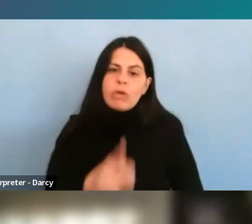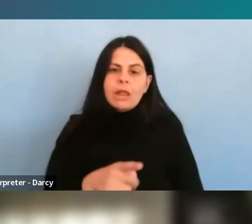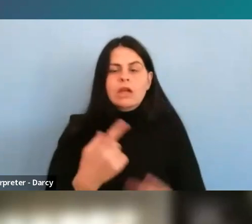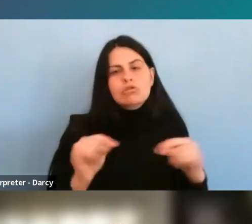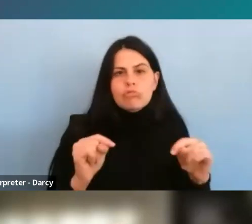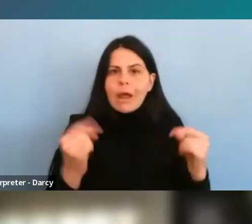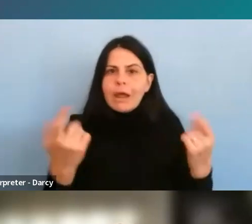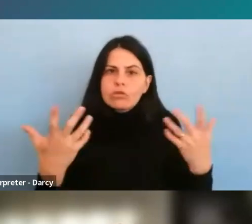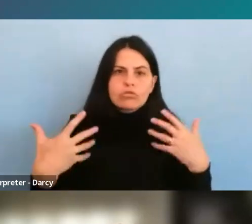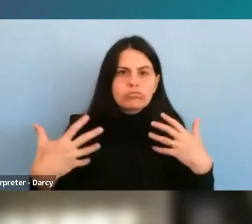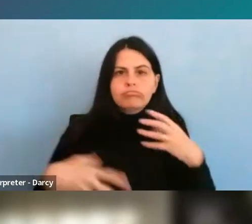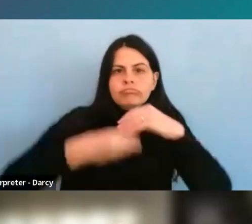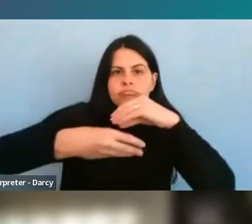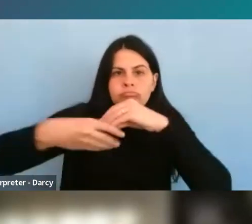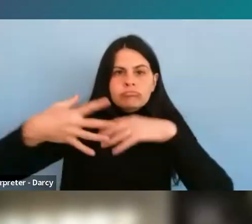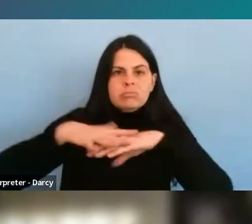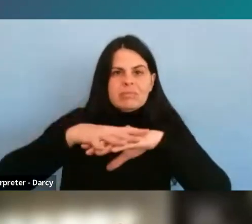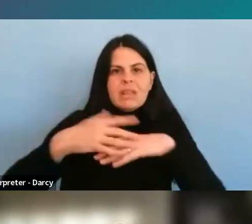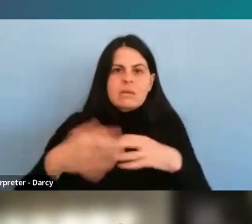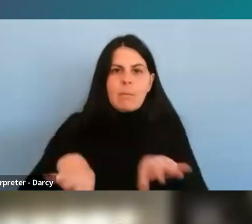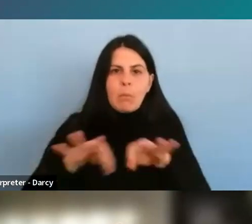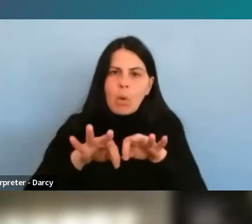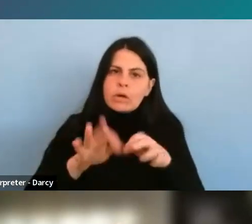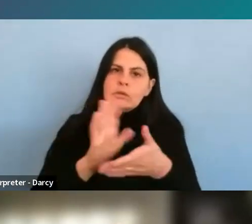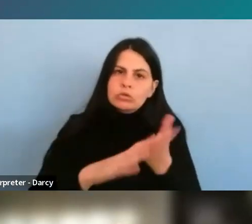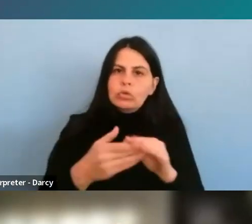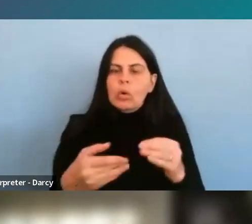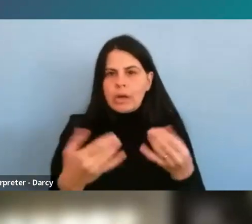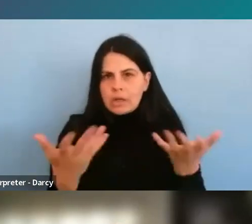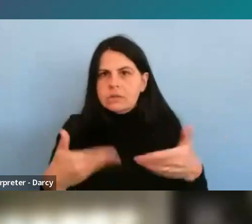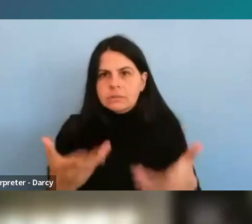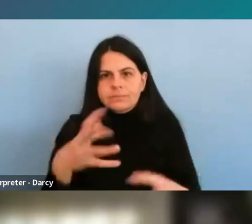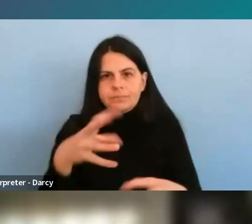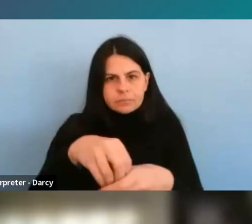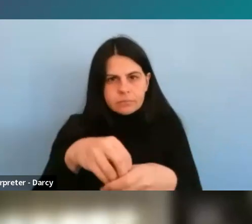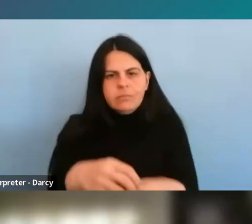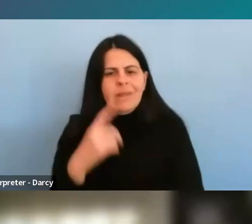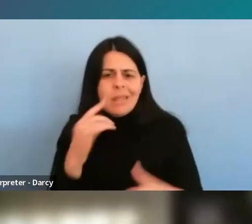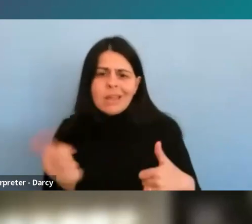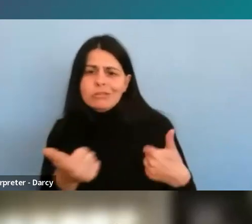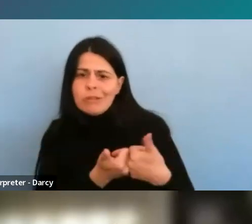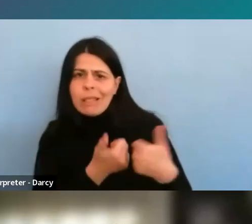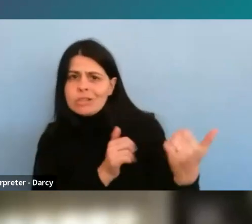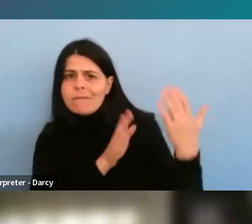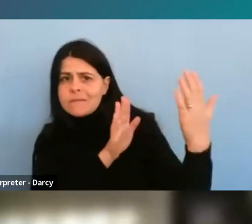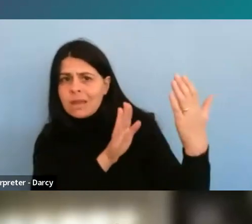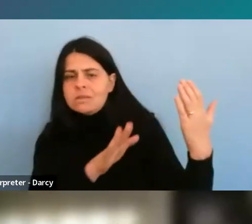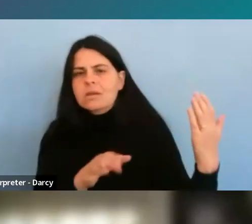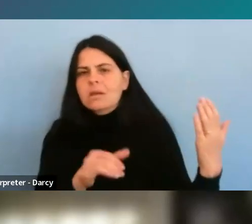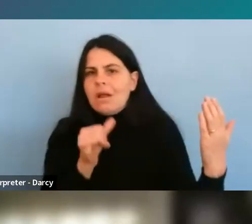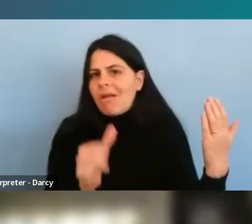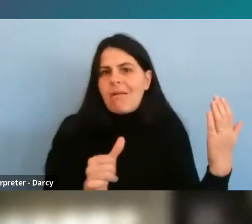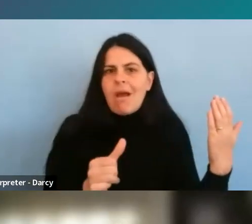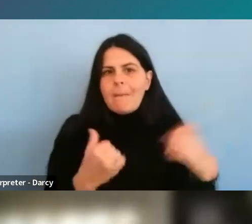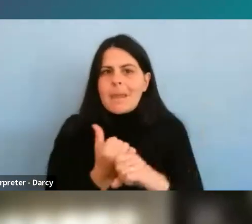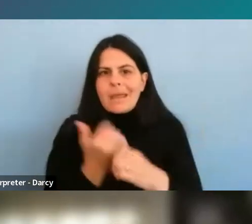these important threads. And I think the challenge that we face is not making it sad all